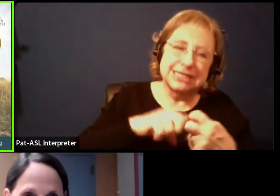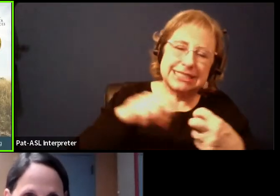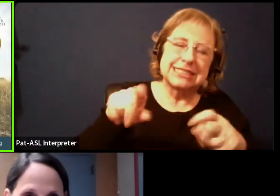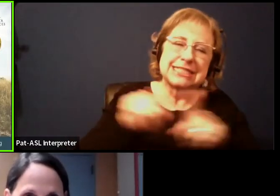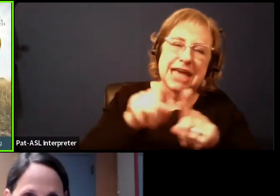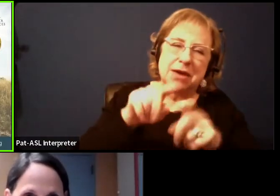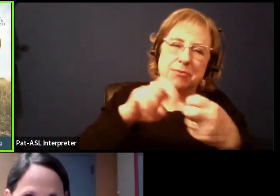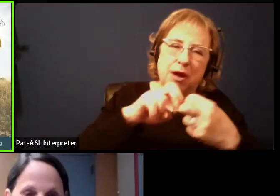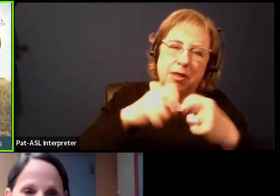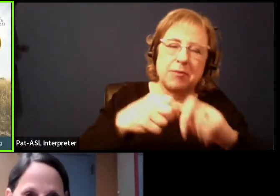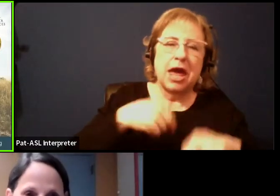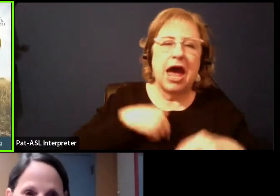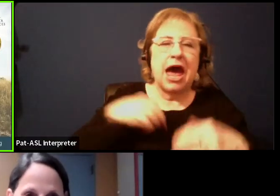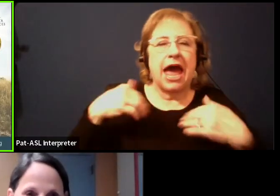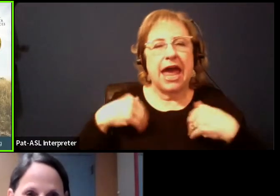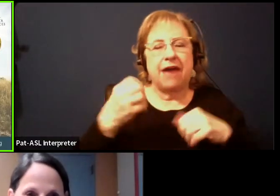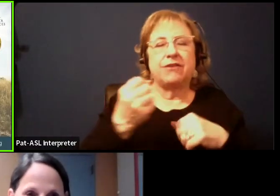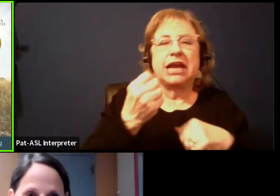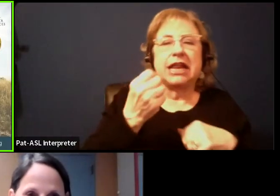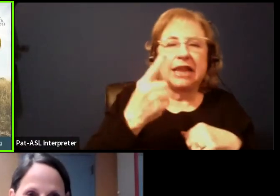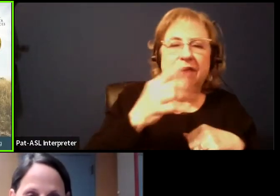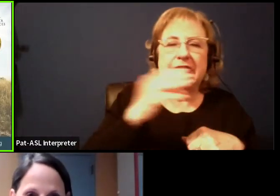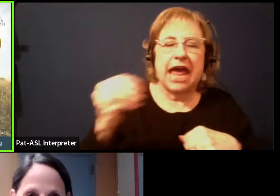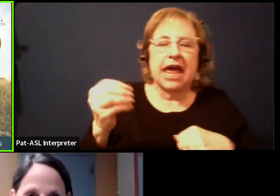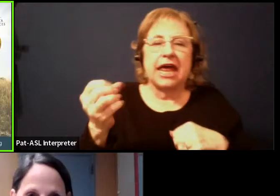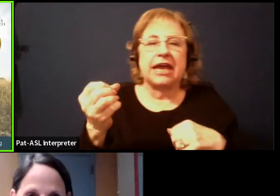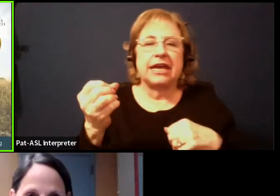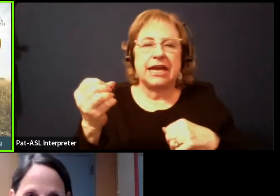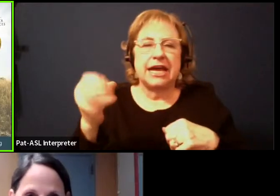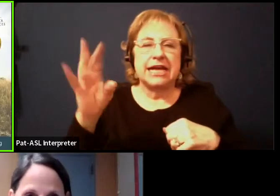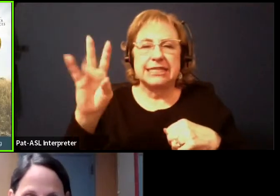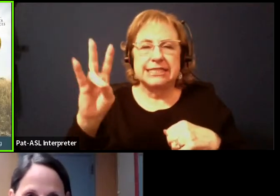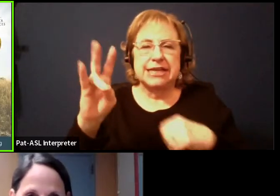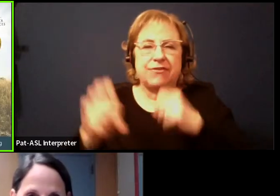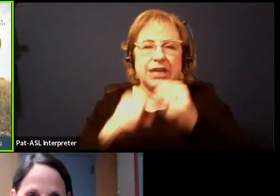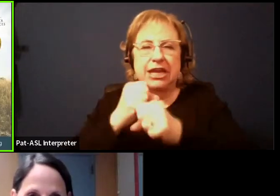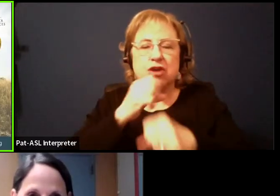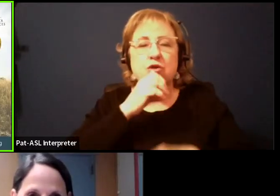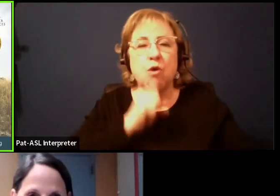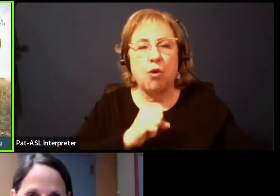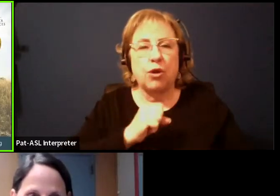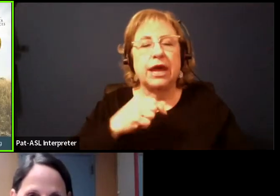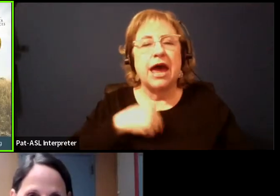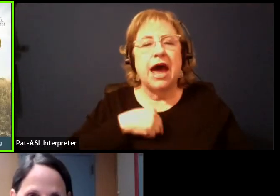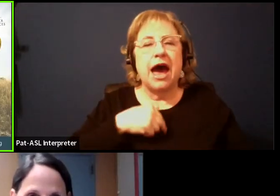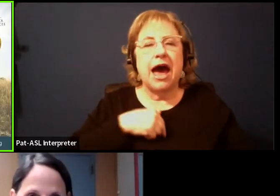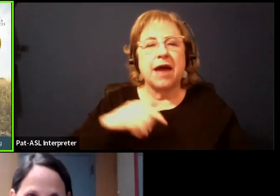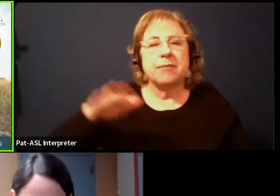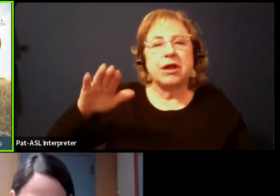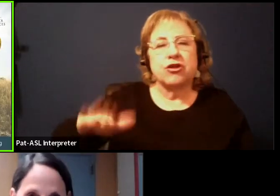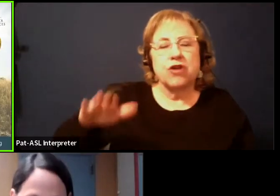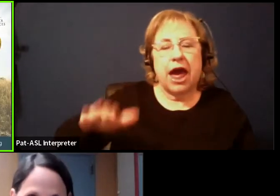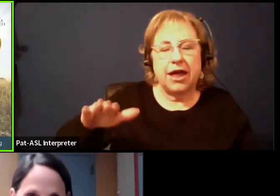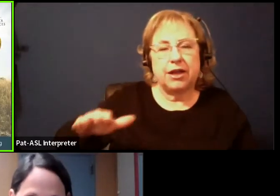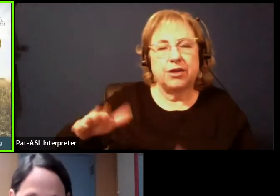also have a 7-year-old. So I'm not only a pediatric provider, but I'm also a